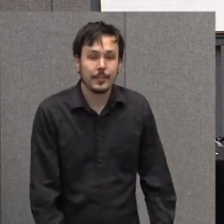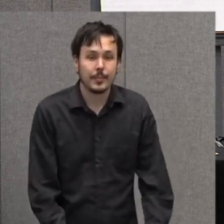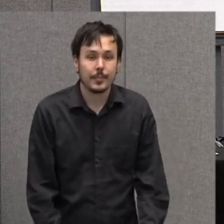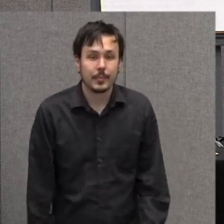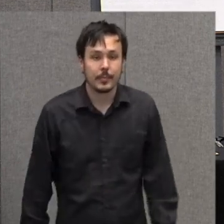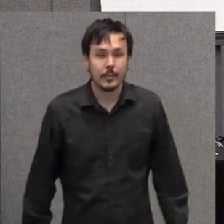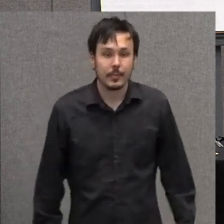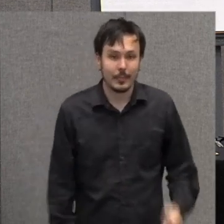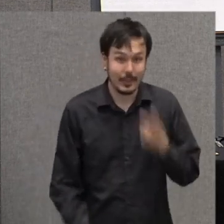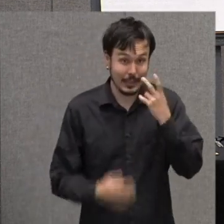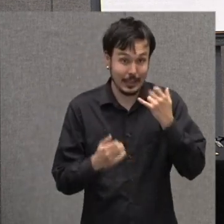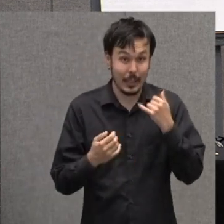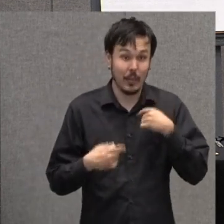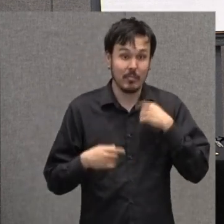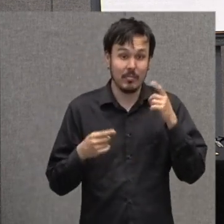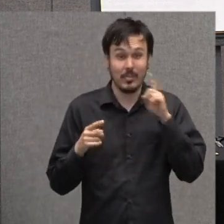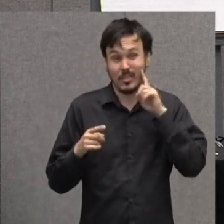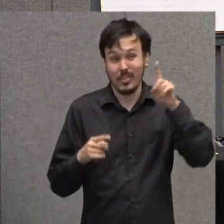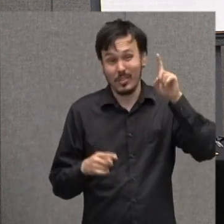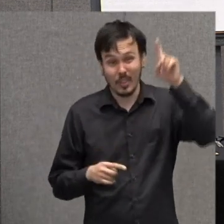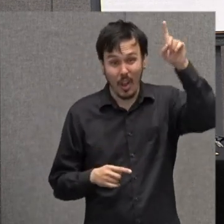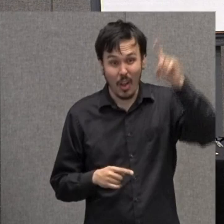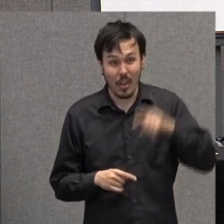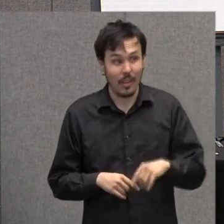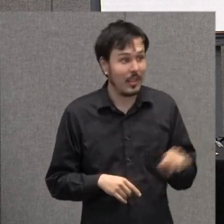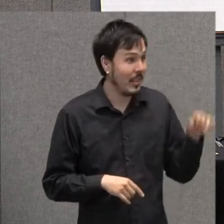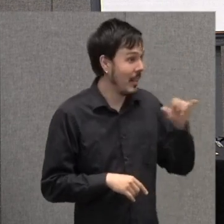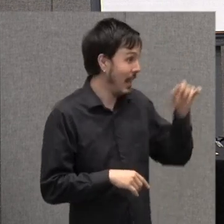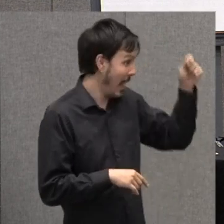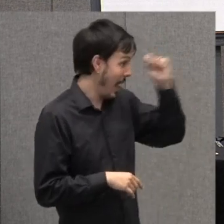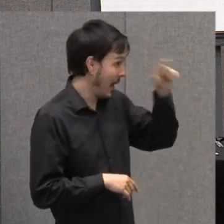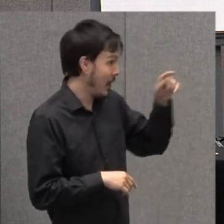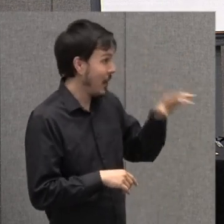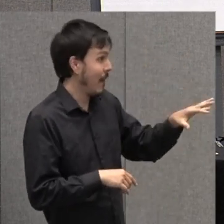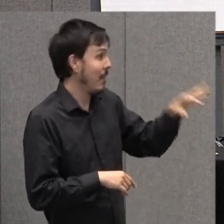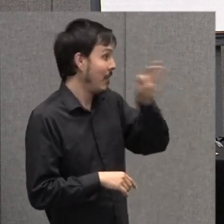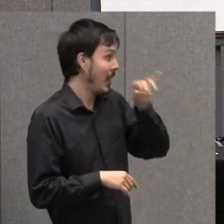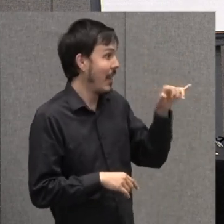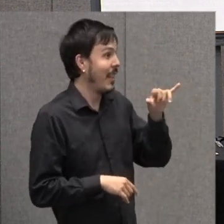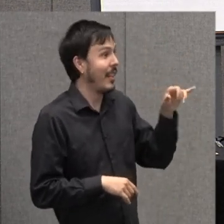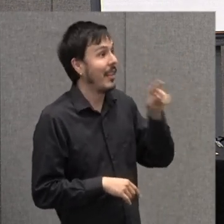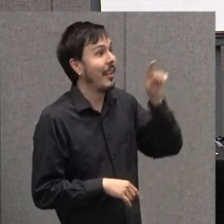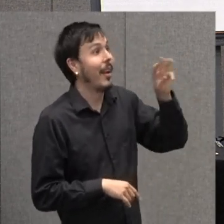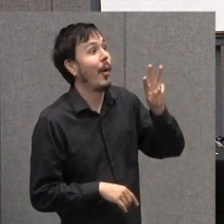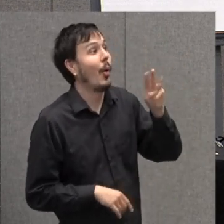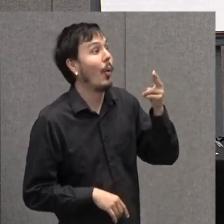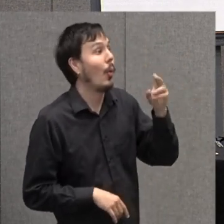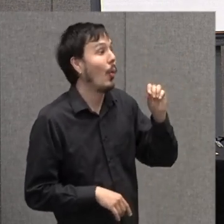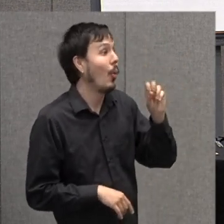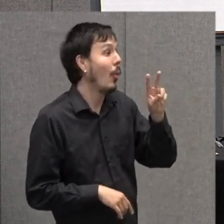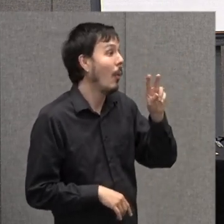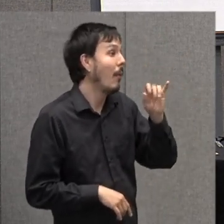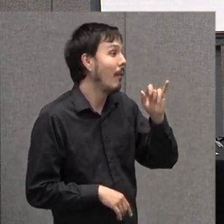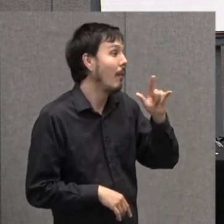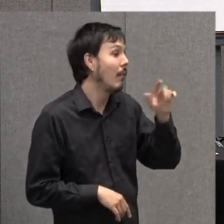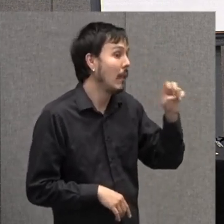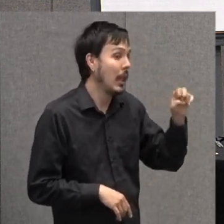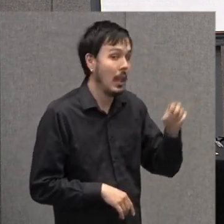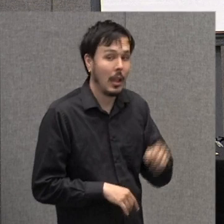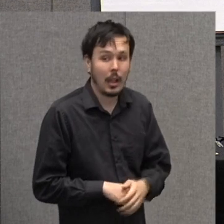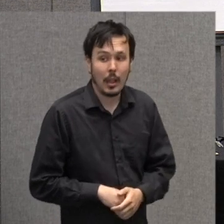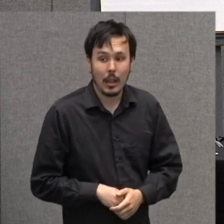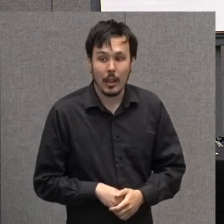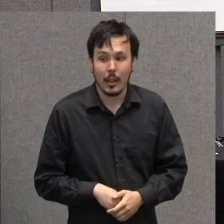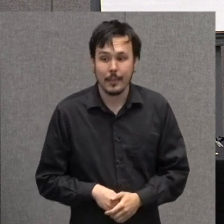Can you see how it gives it a height? It's like a hat you would find in Whoville. That's right. It's a Whoville hat.